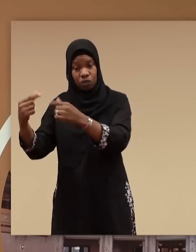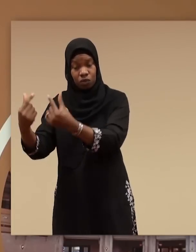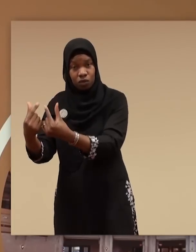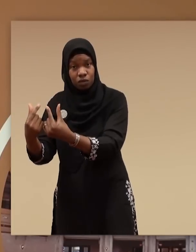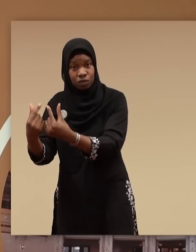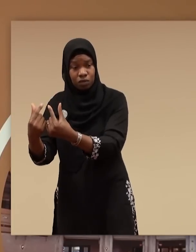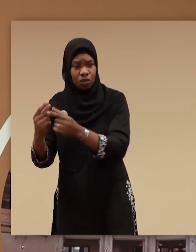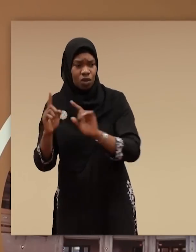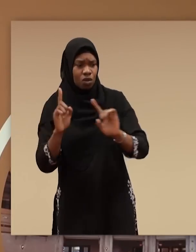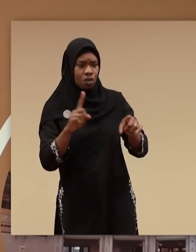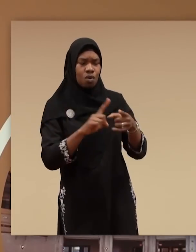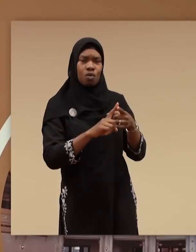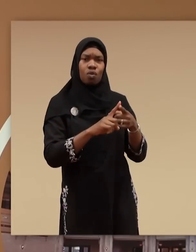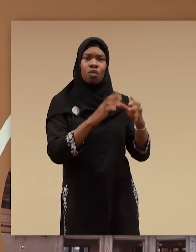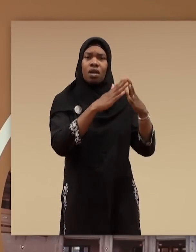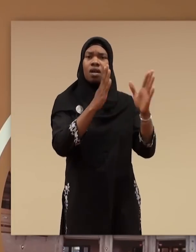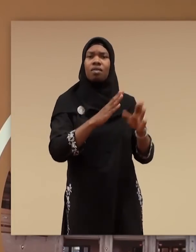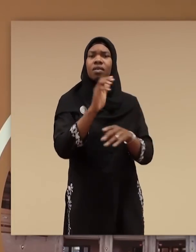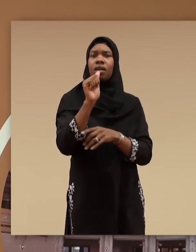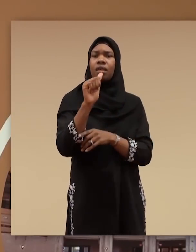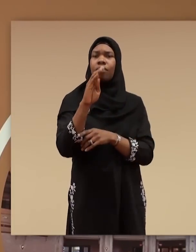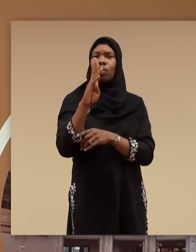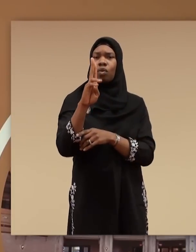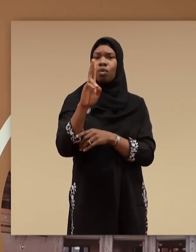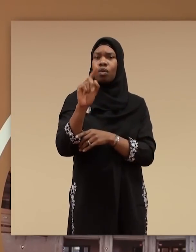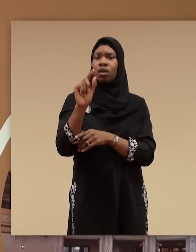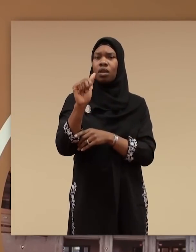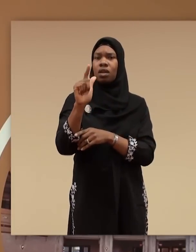they went to the house of Abu Talib.